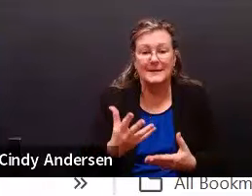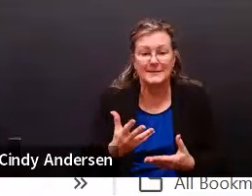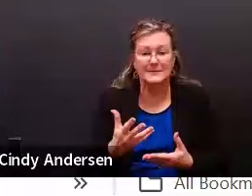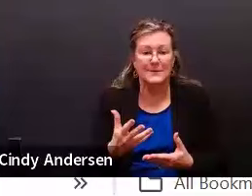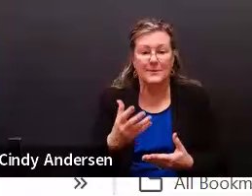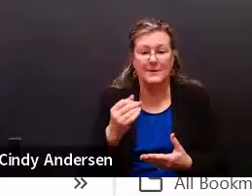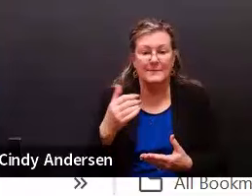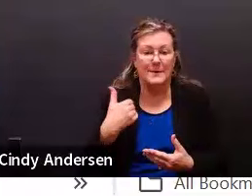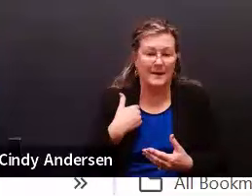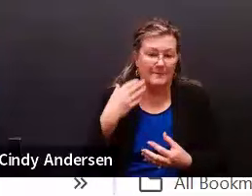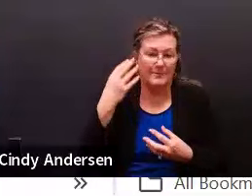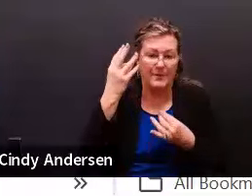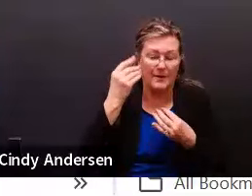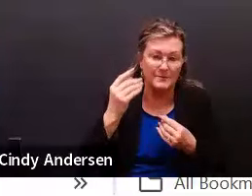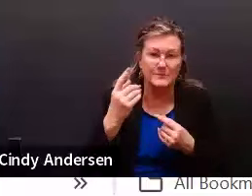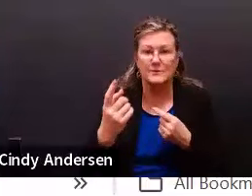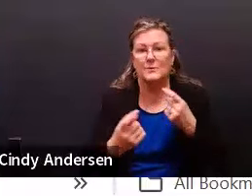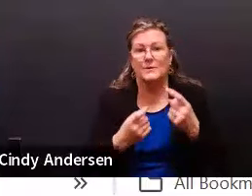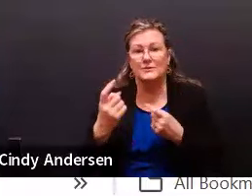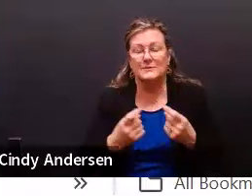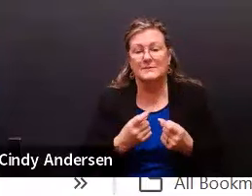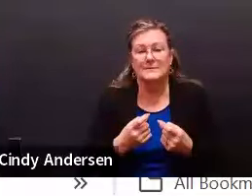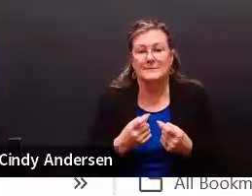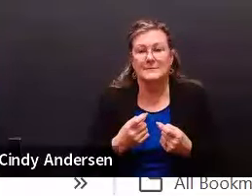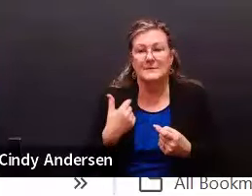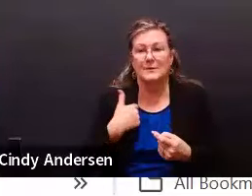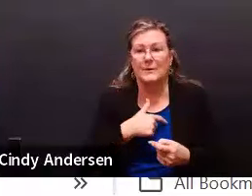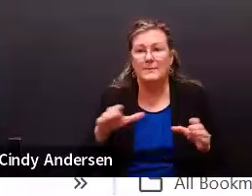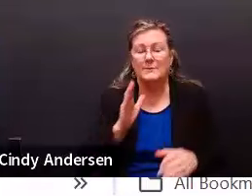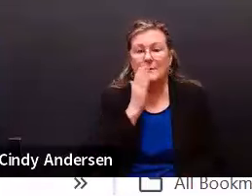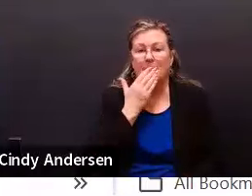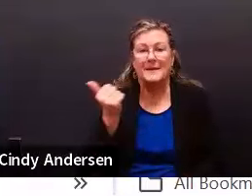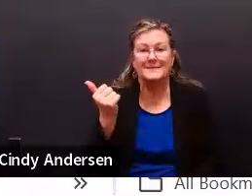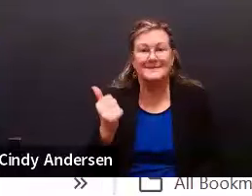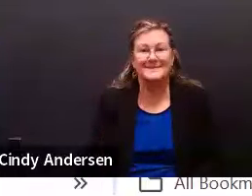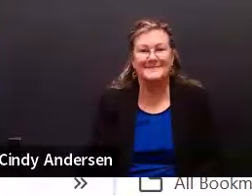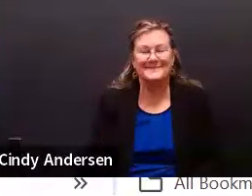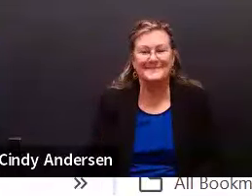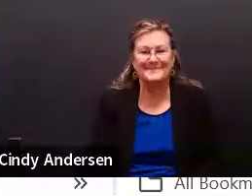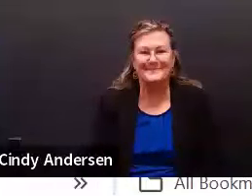the meantime if you have thoughts or questions, and we'll do our best.